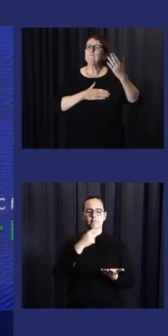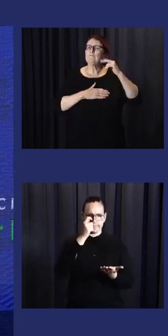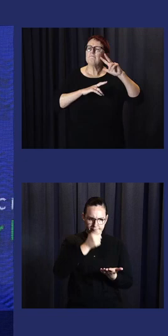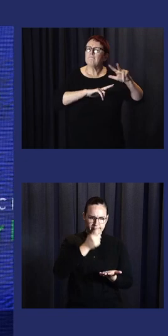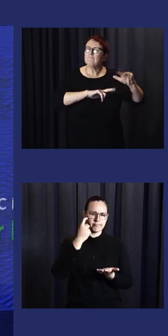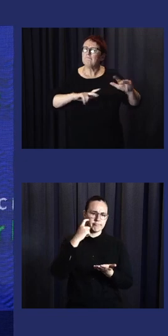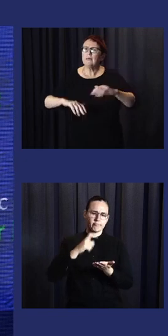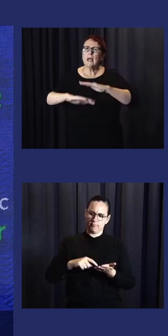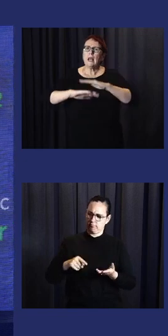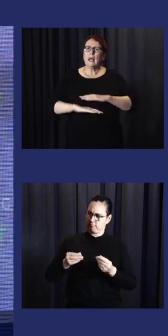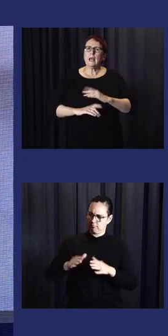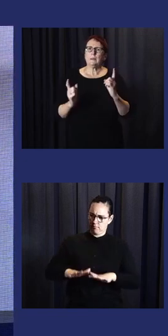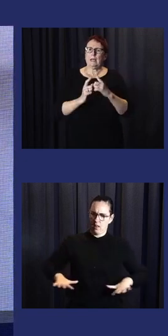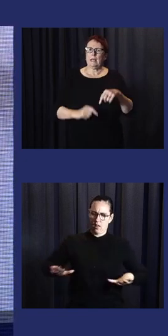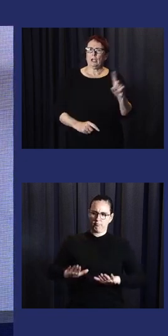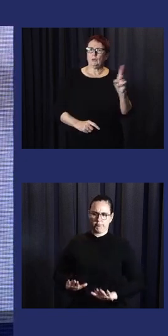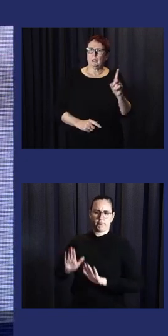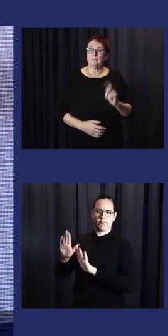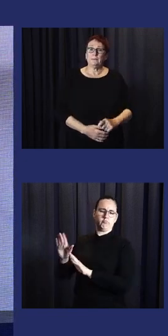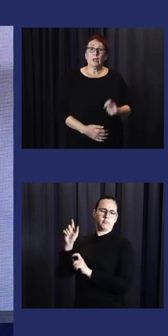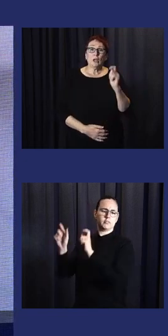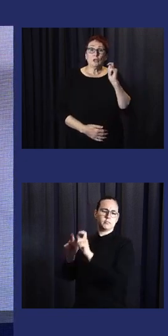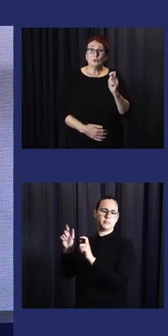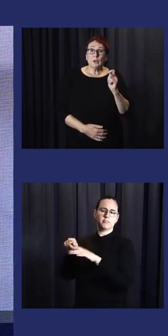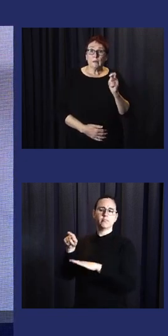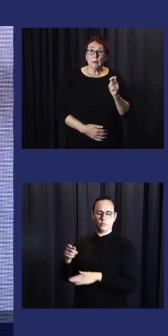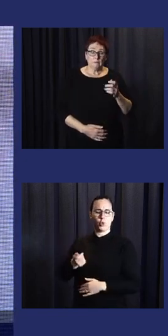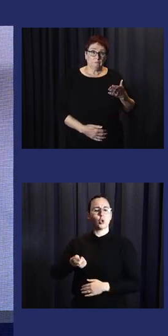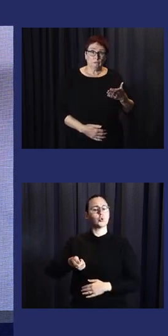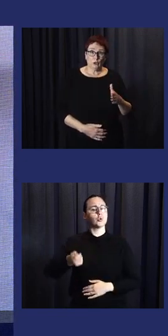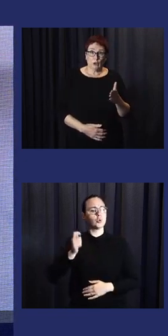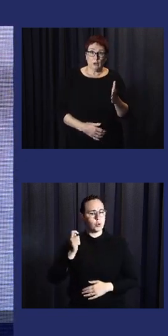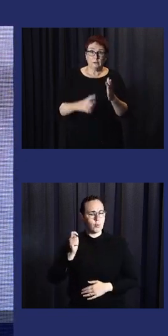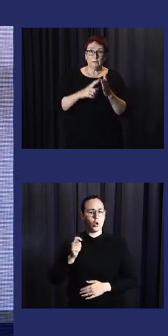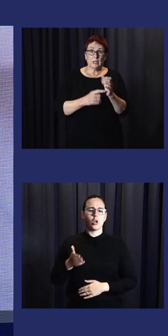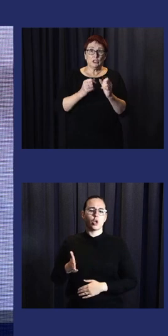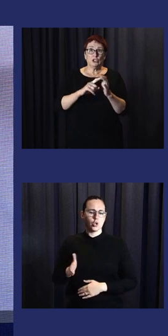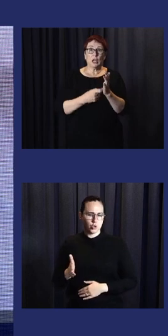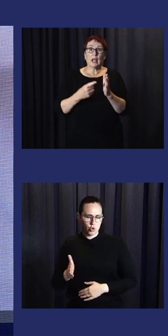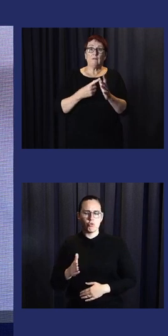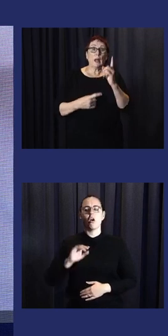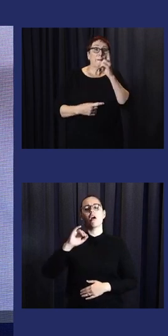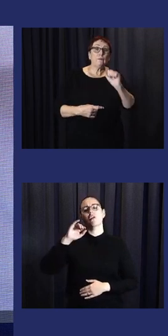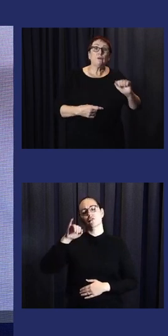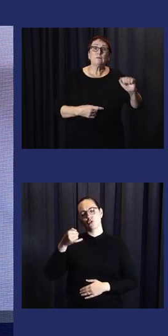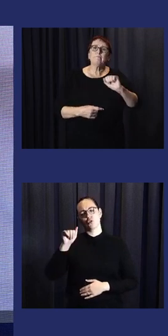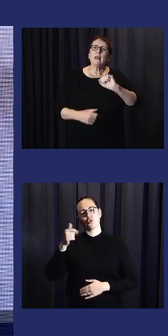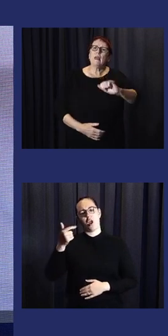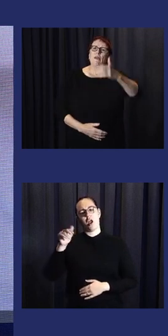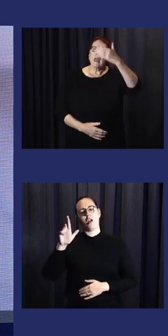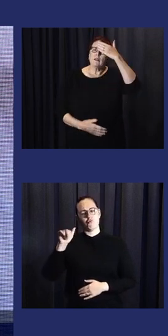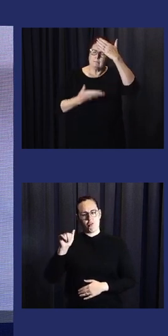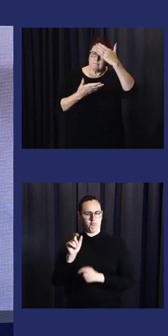land on which we meet, the Turrbal, Jagera and Yugara peoples, and to pay our respects to their elders past and